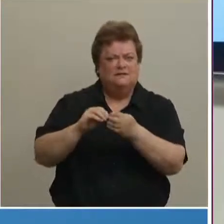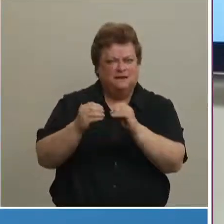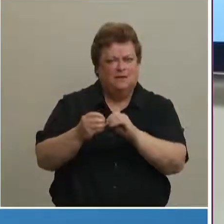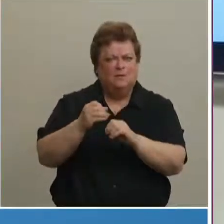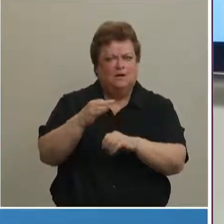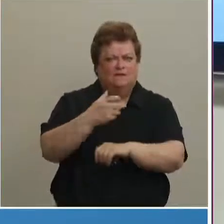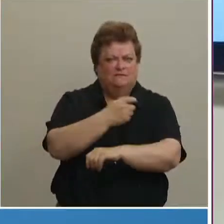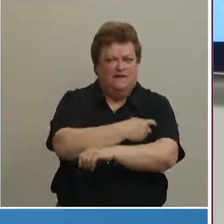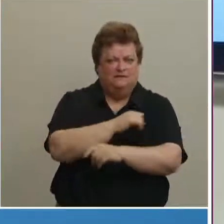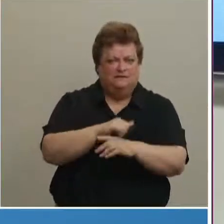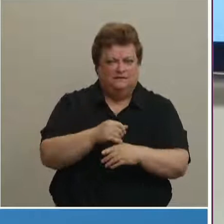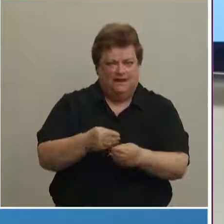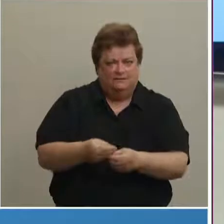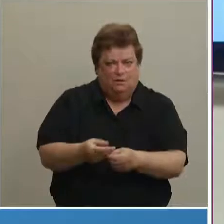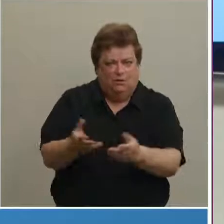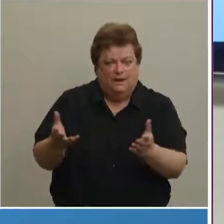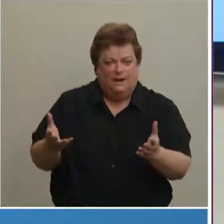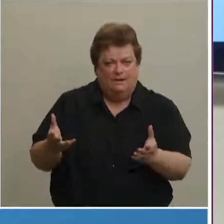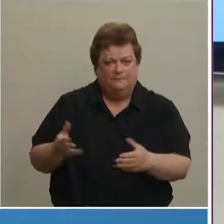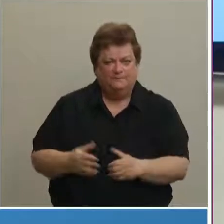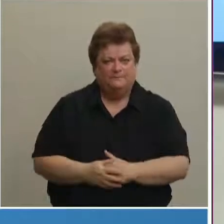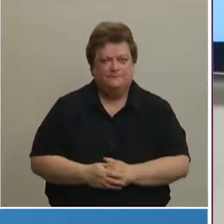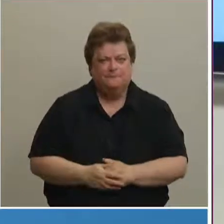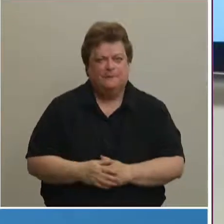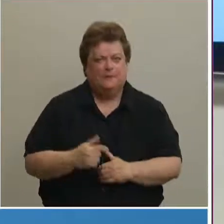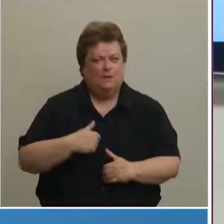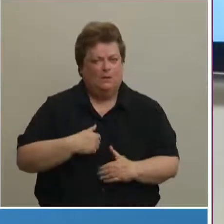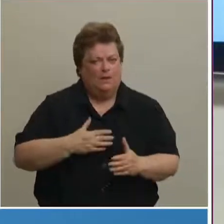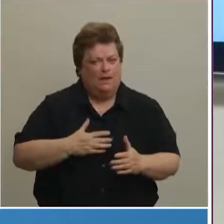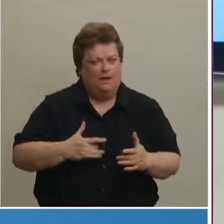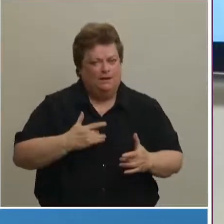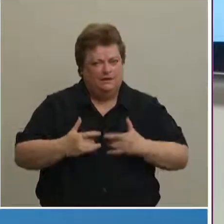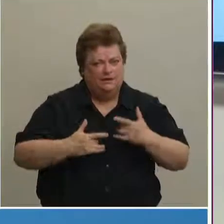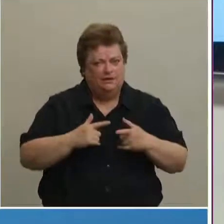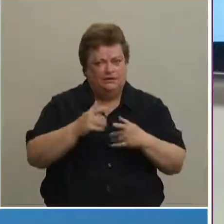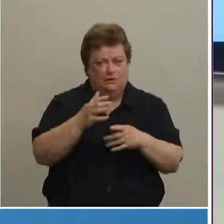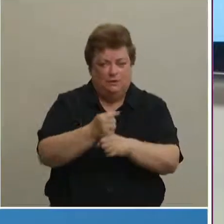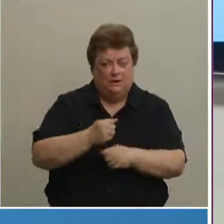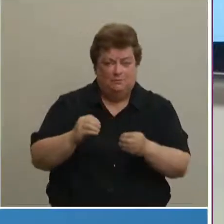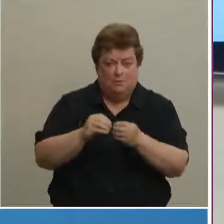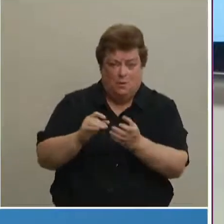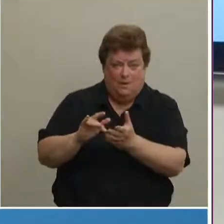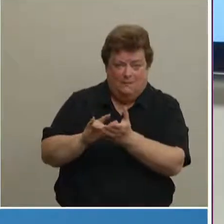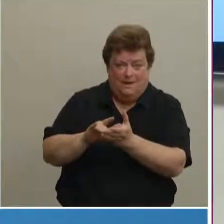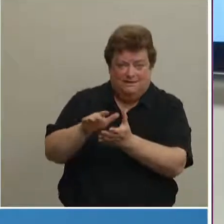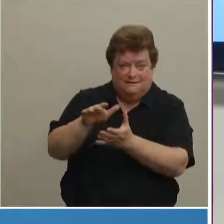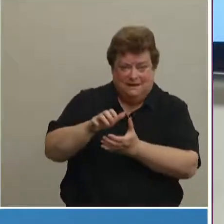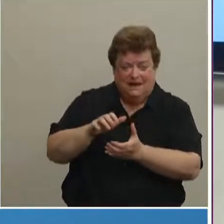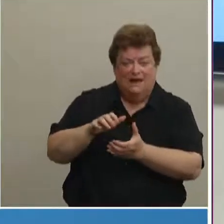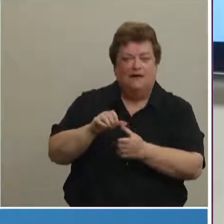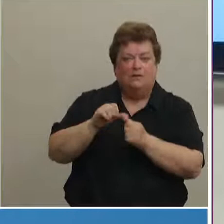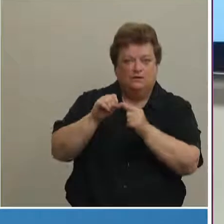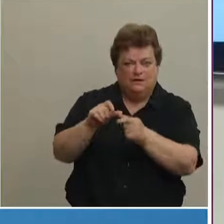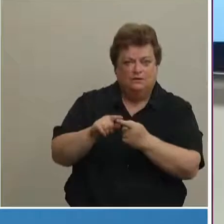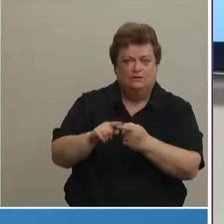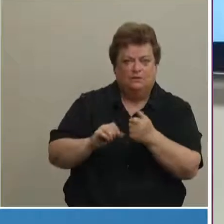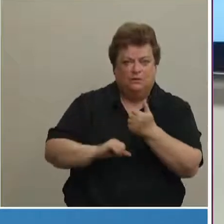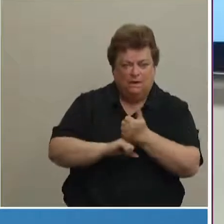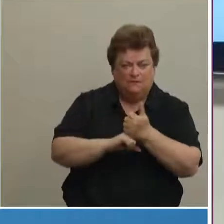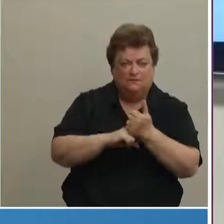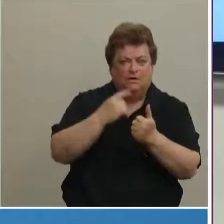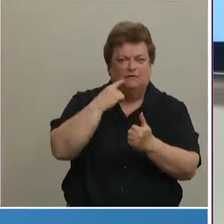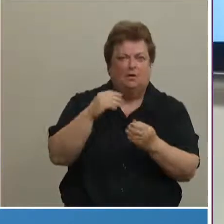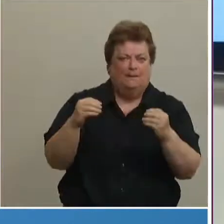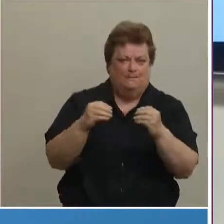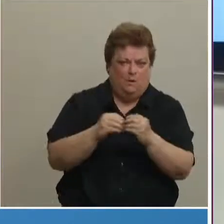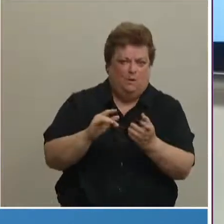going to those in the program. We are eager to receive more vaccine, and we will continue to advocate for more doses in